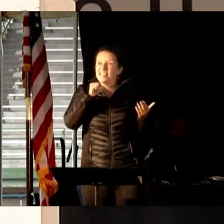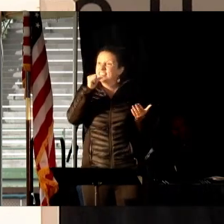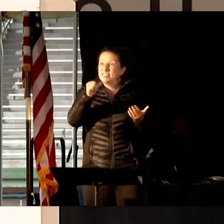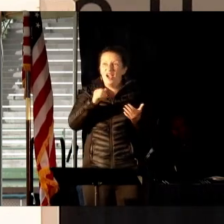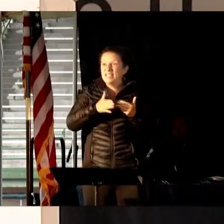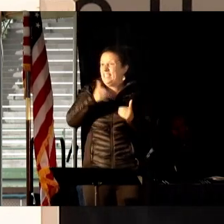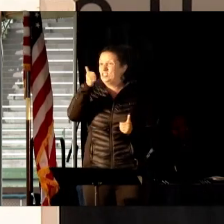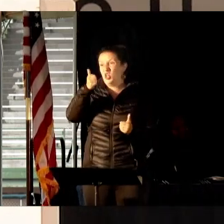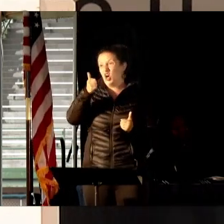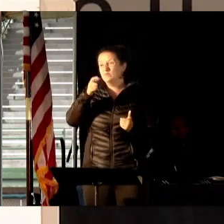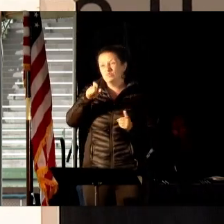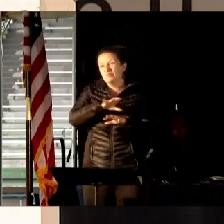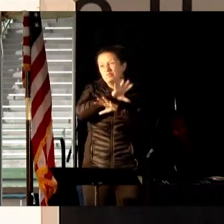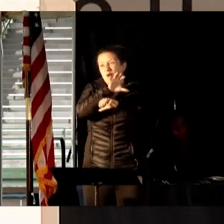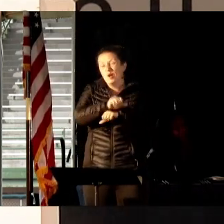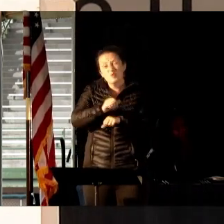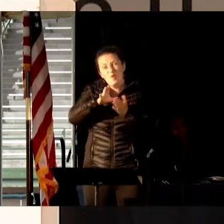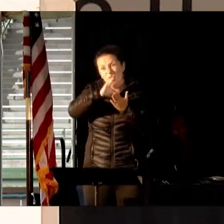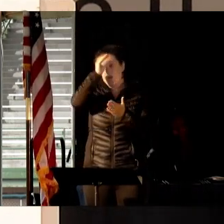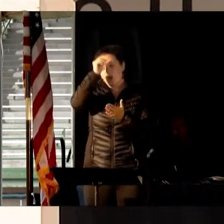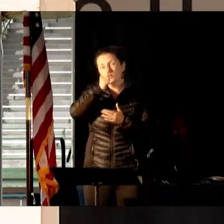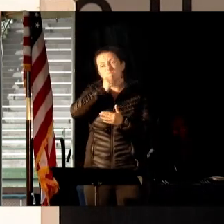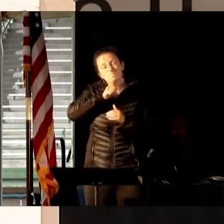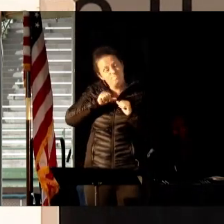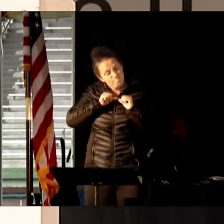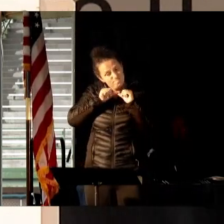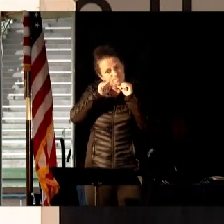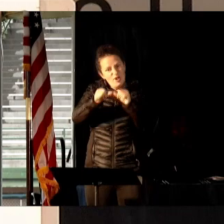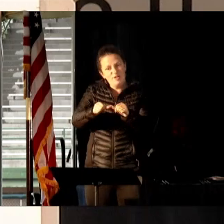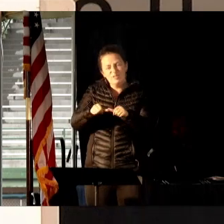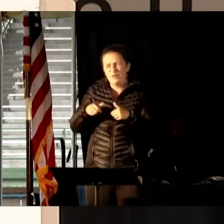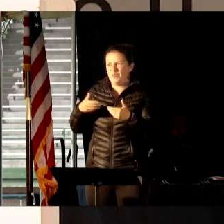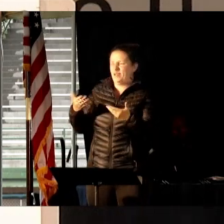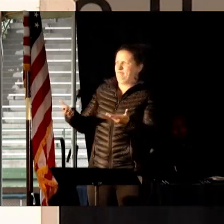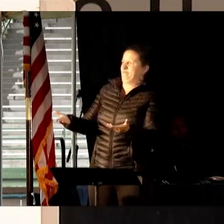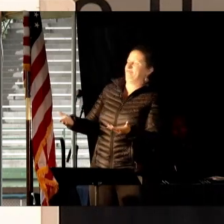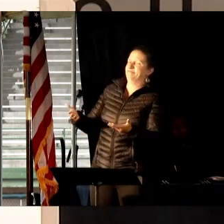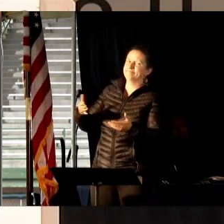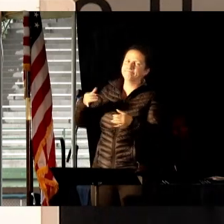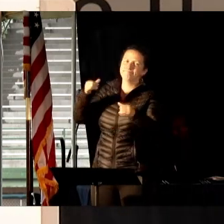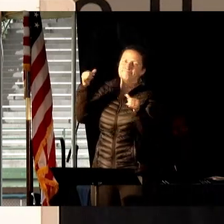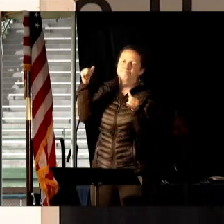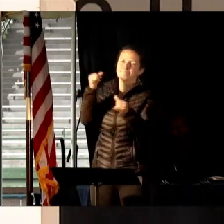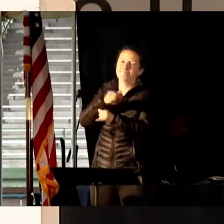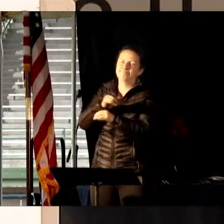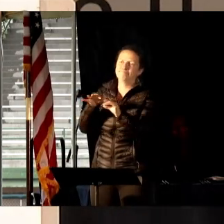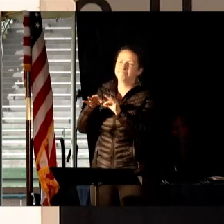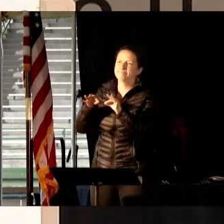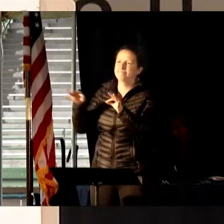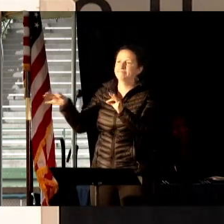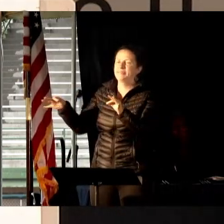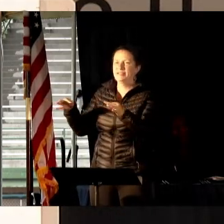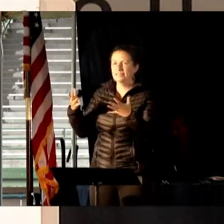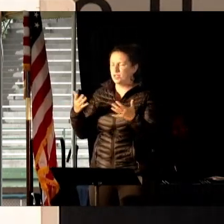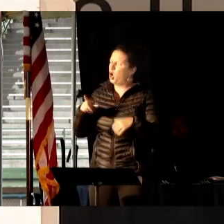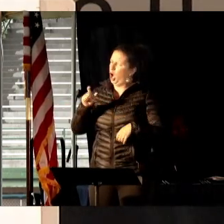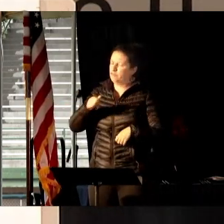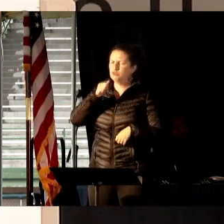time. I more than likely laughed at this at the time. Easily one of the corniest lines I have heard in such a long